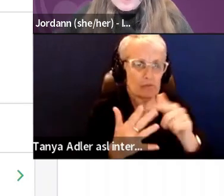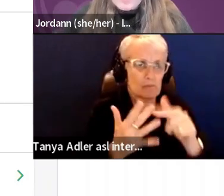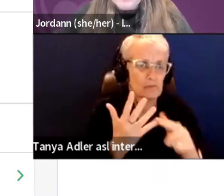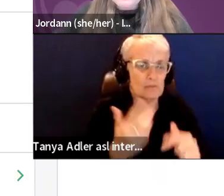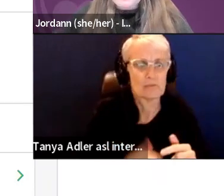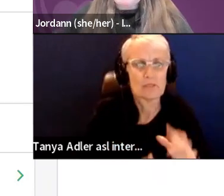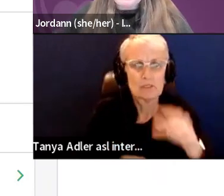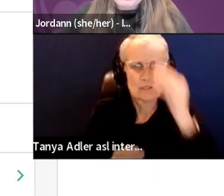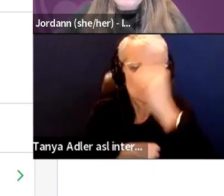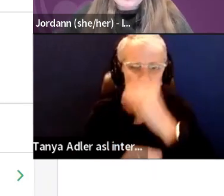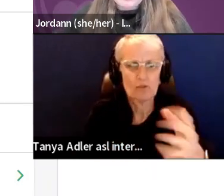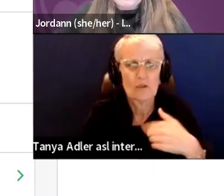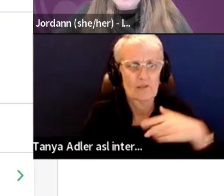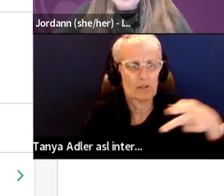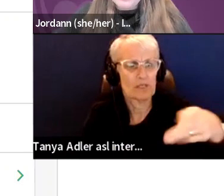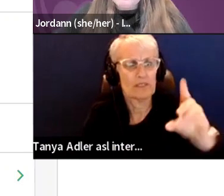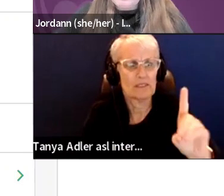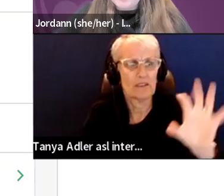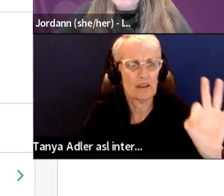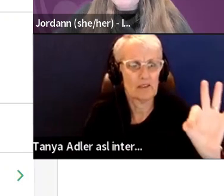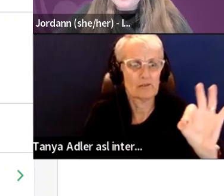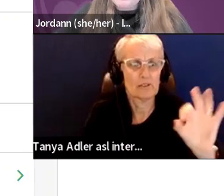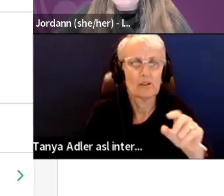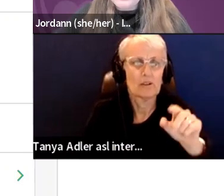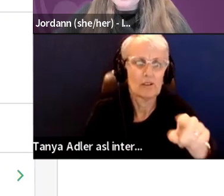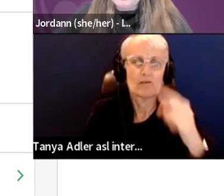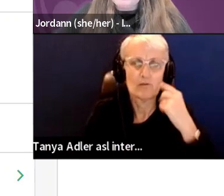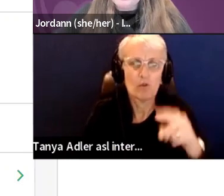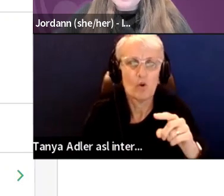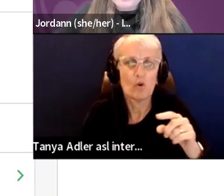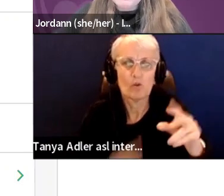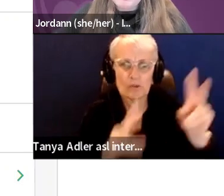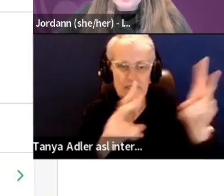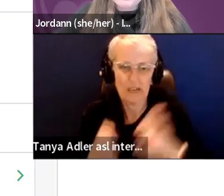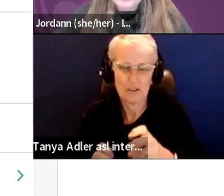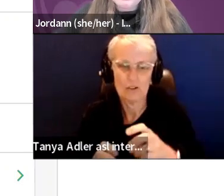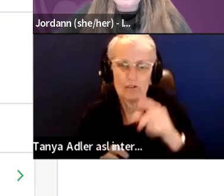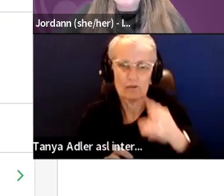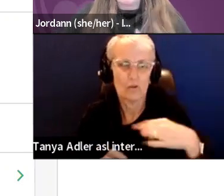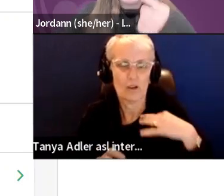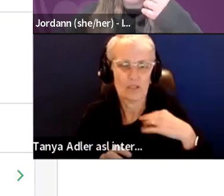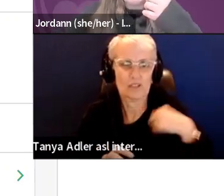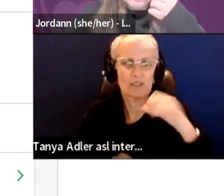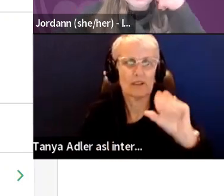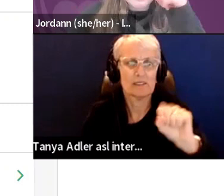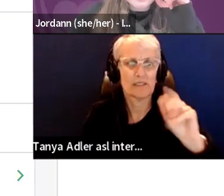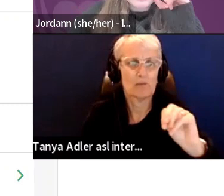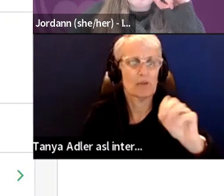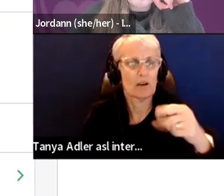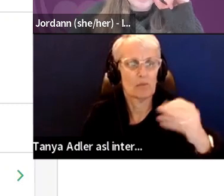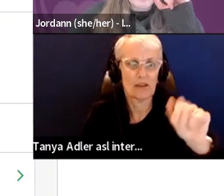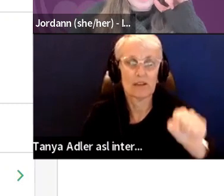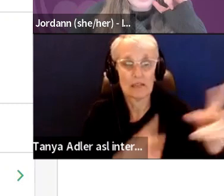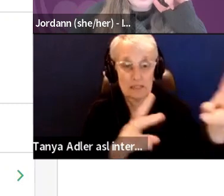note that there is a PDF version of the application form available for download on the SM Apply site that you can download and